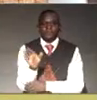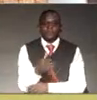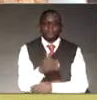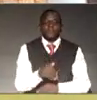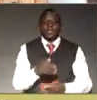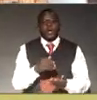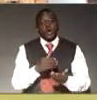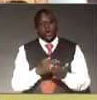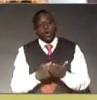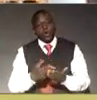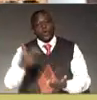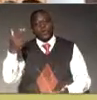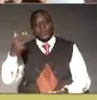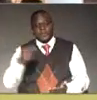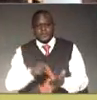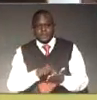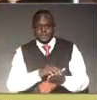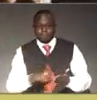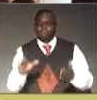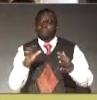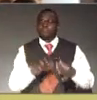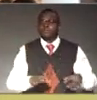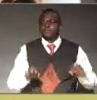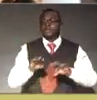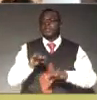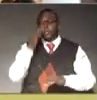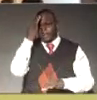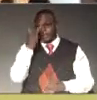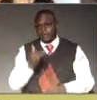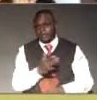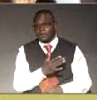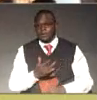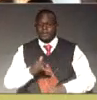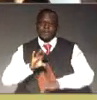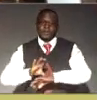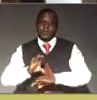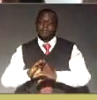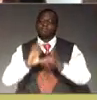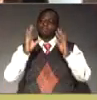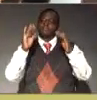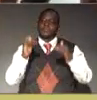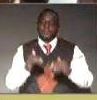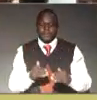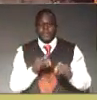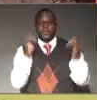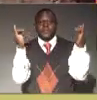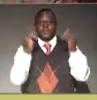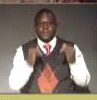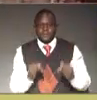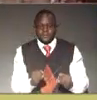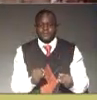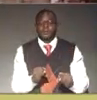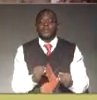Holy Thursday is one of the most profound days in the Catholic Church. It celebrates the institution of the